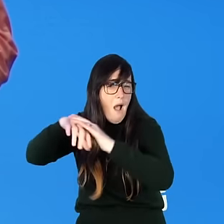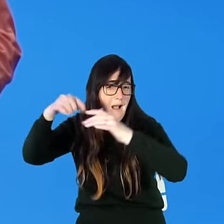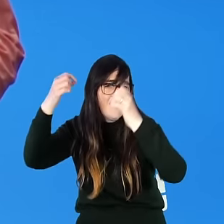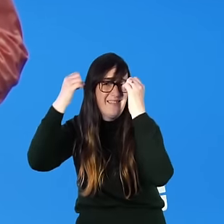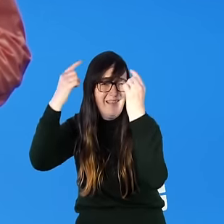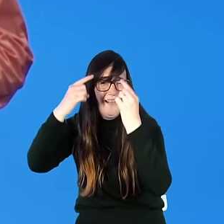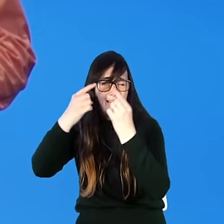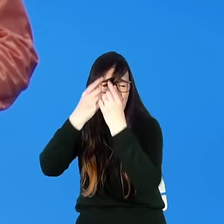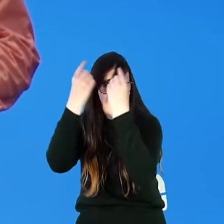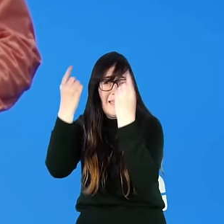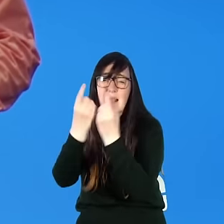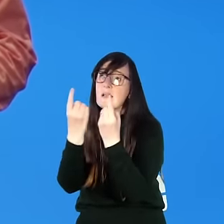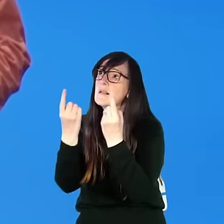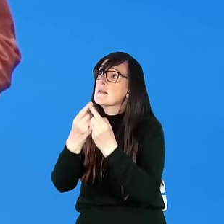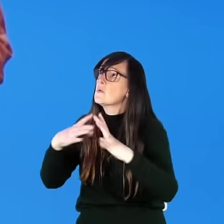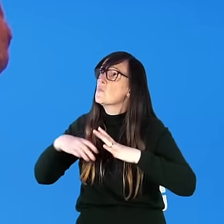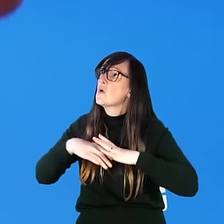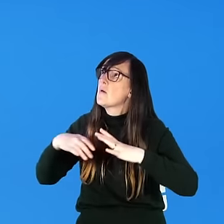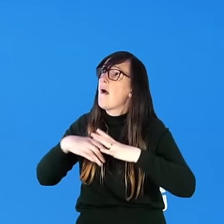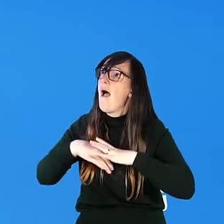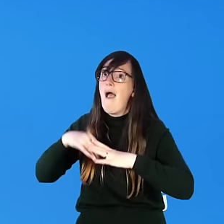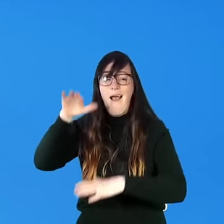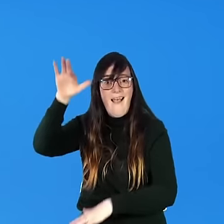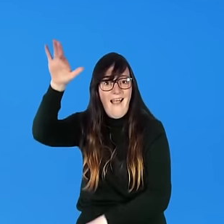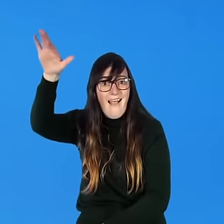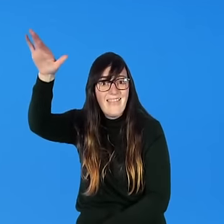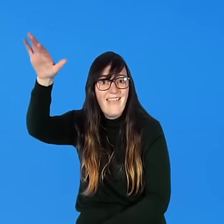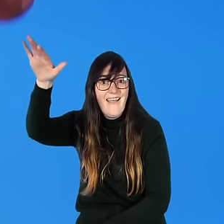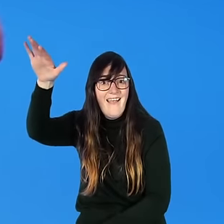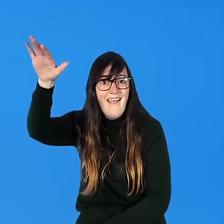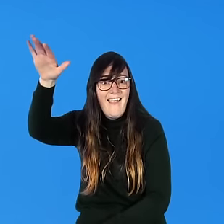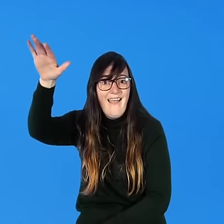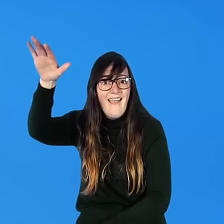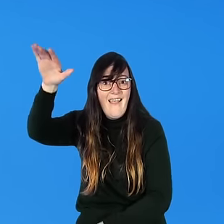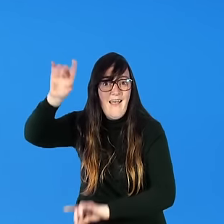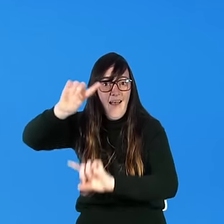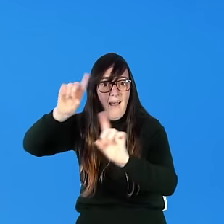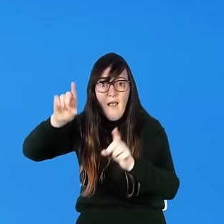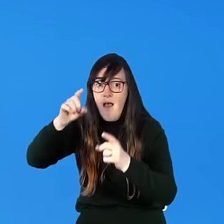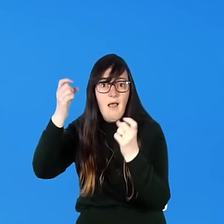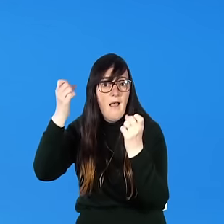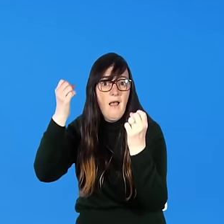him. Keep your eyes fixed on the prize.